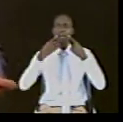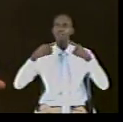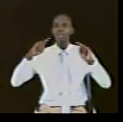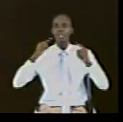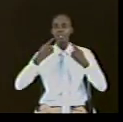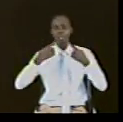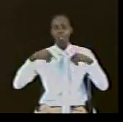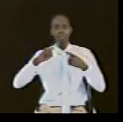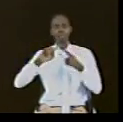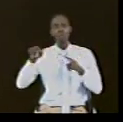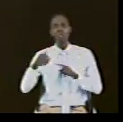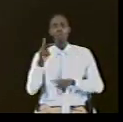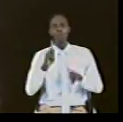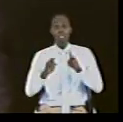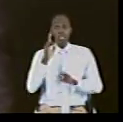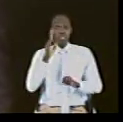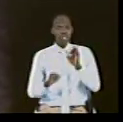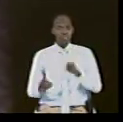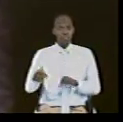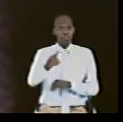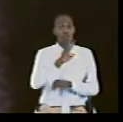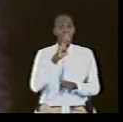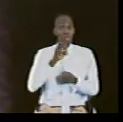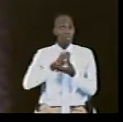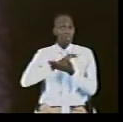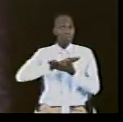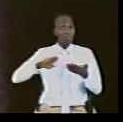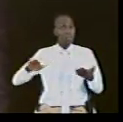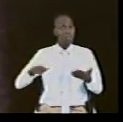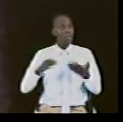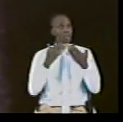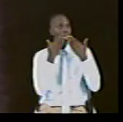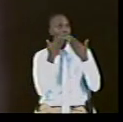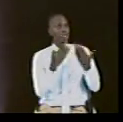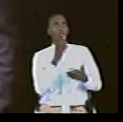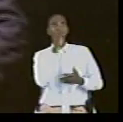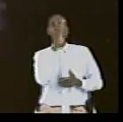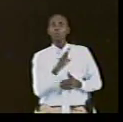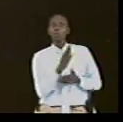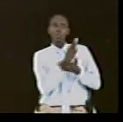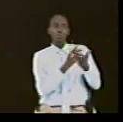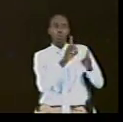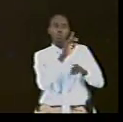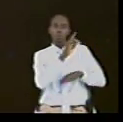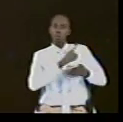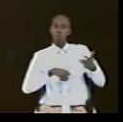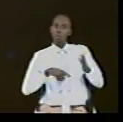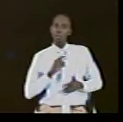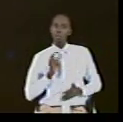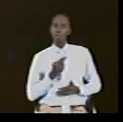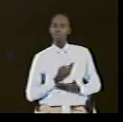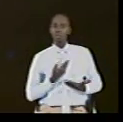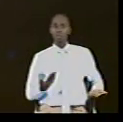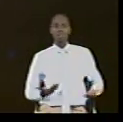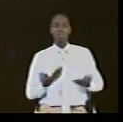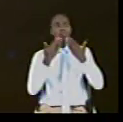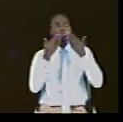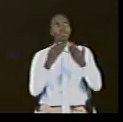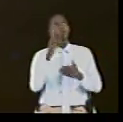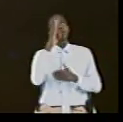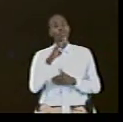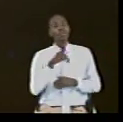we're sanctified, thank God for somebody who is able to correct us, somebody who is able to rise up and